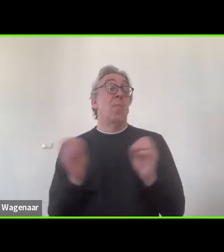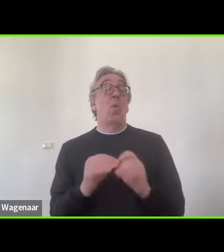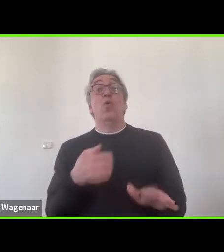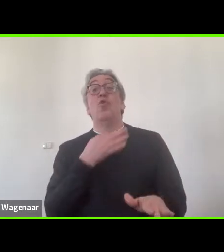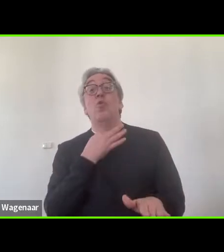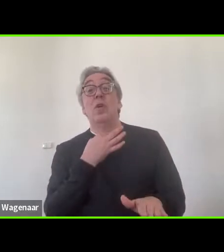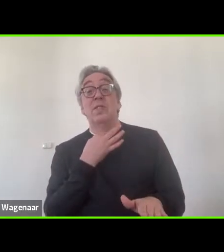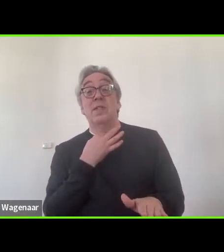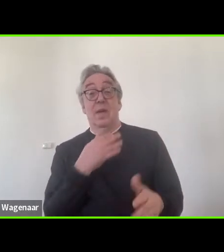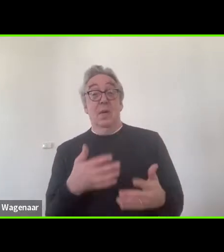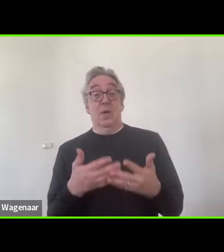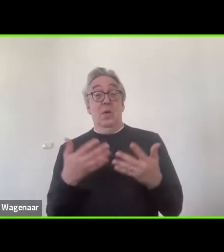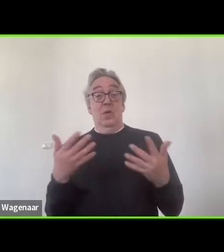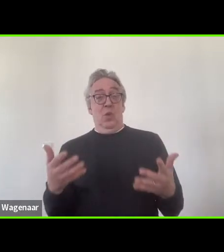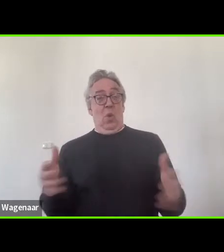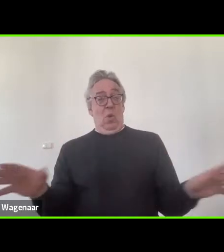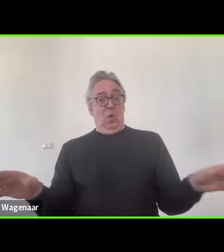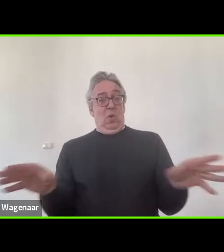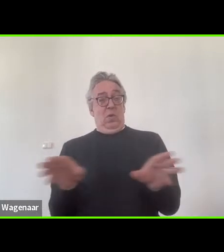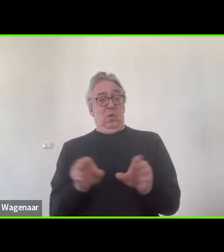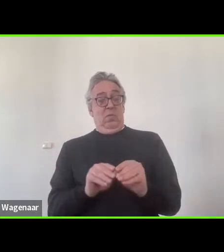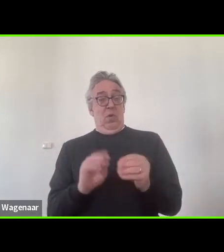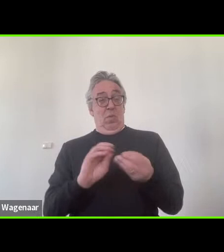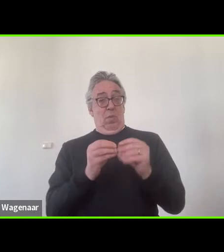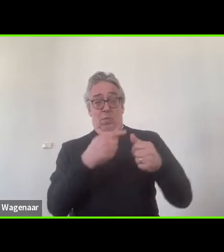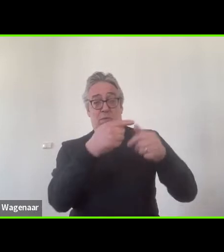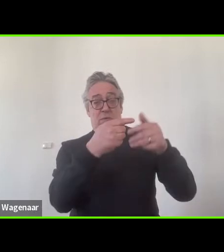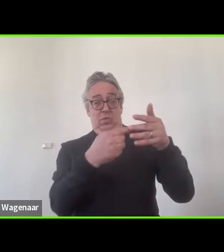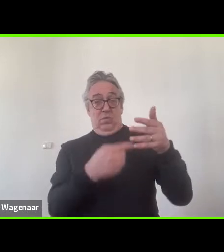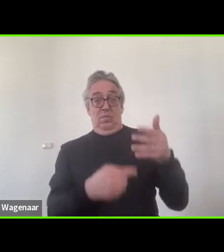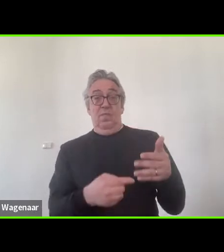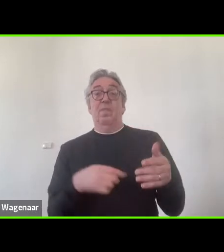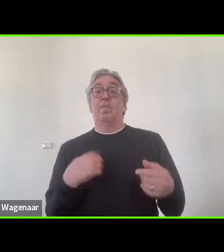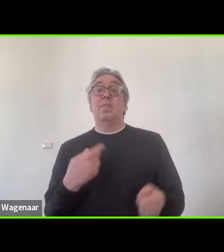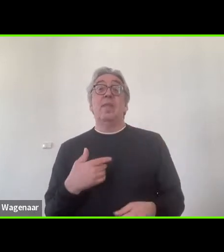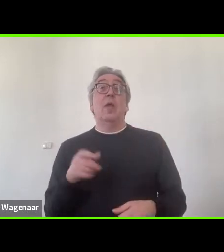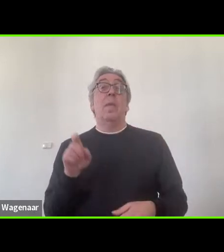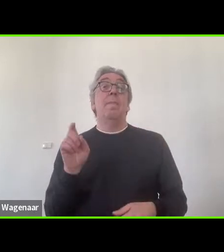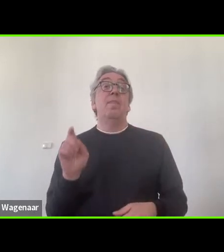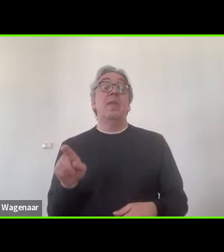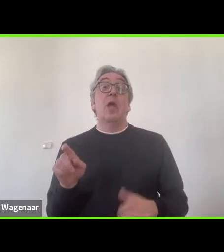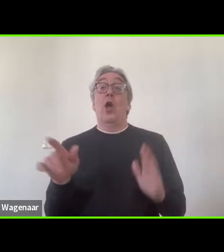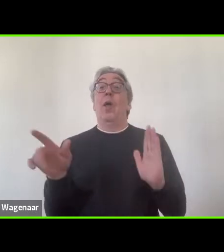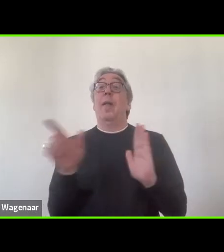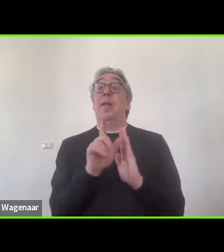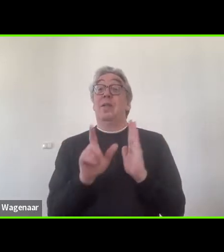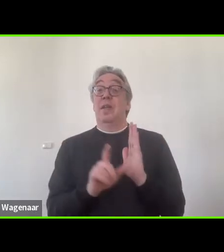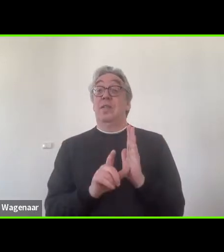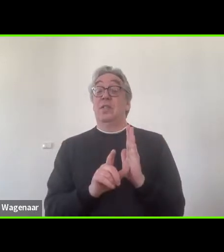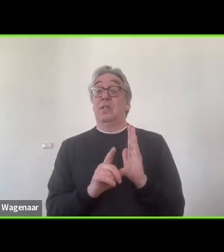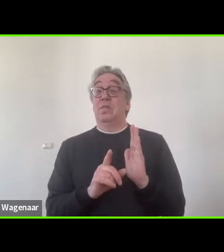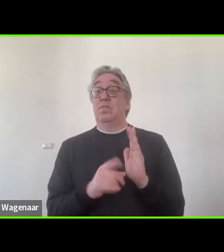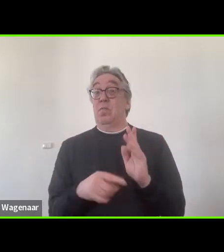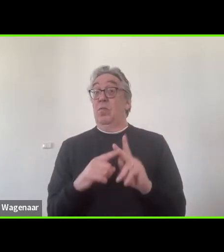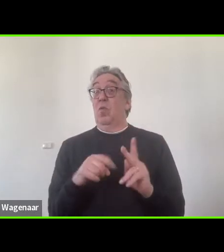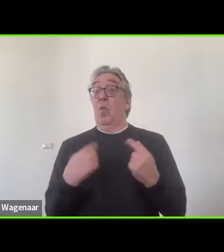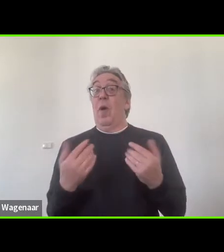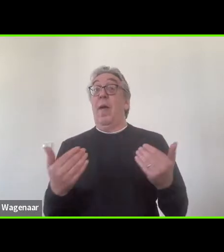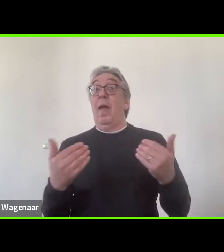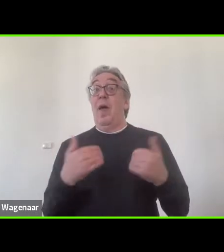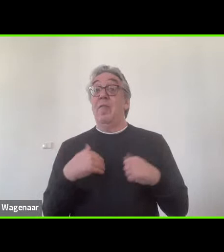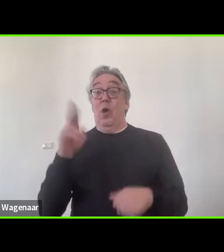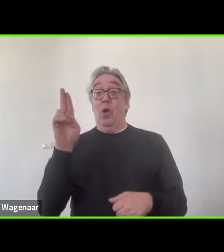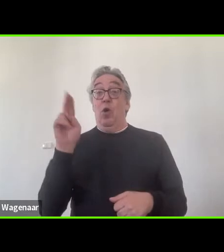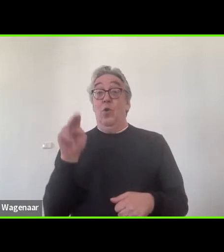To overcome these challenges, legislation such as the Convention on the Rights of Persons with Disabilities,